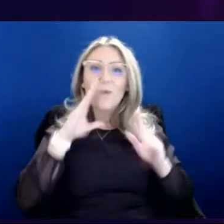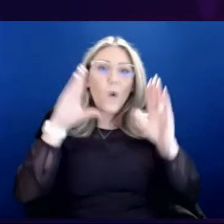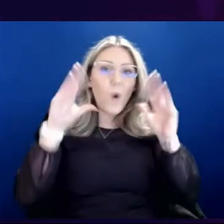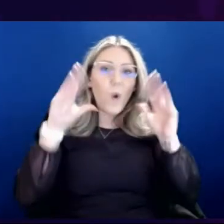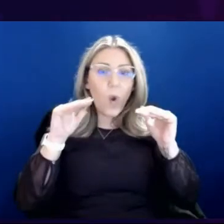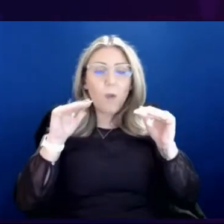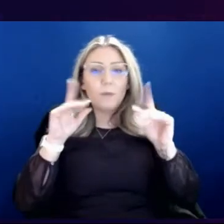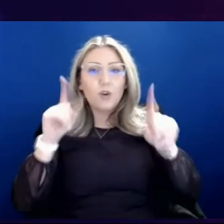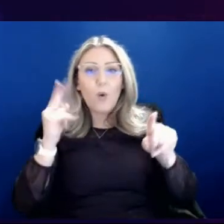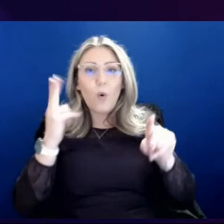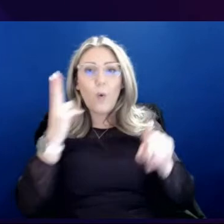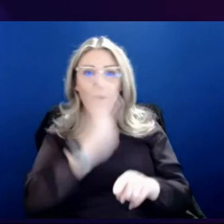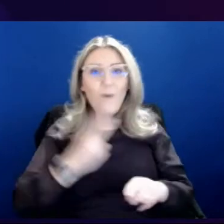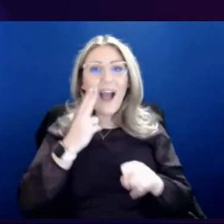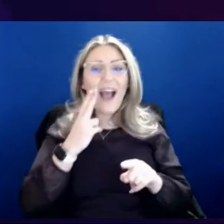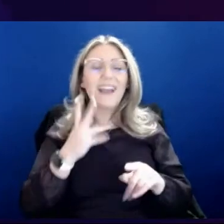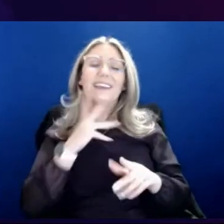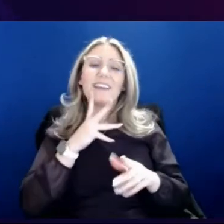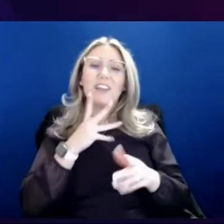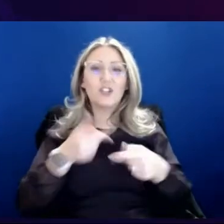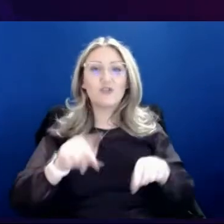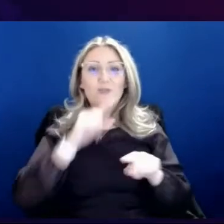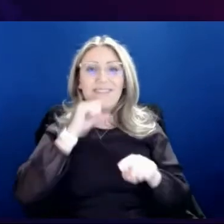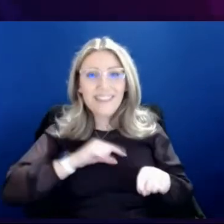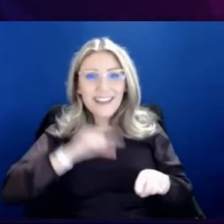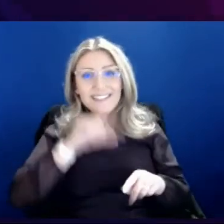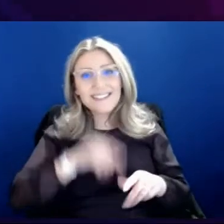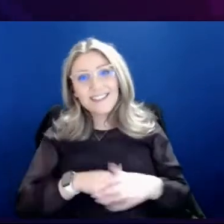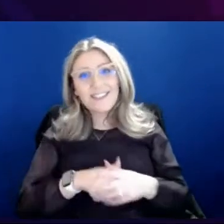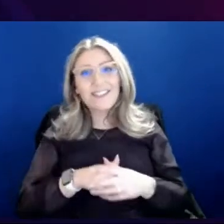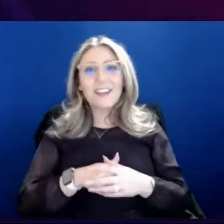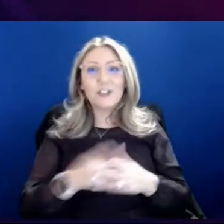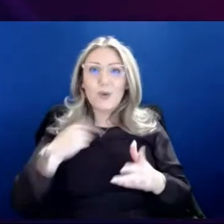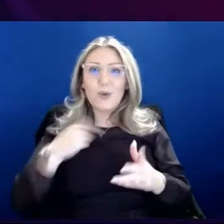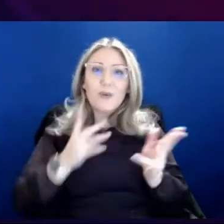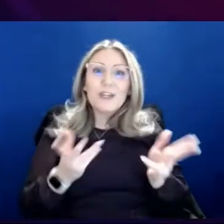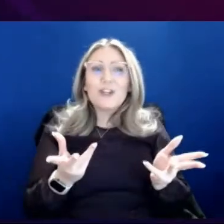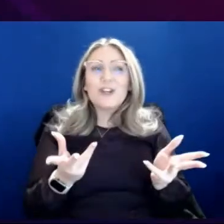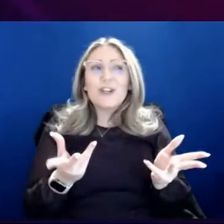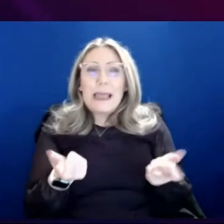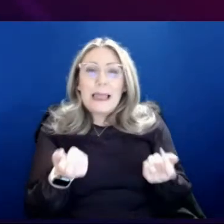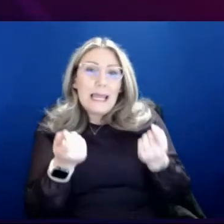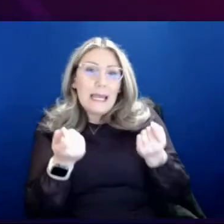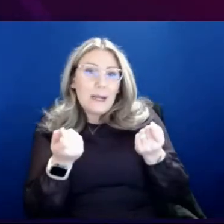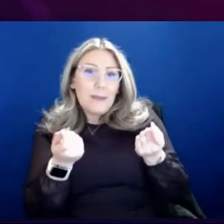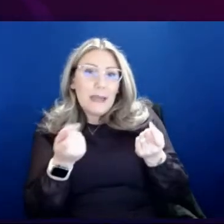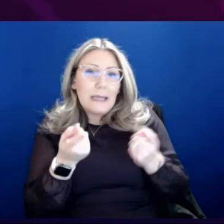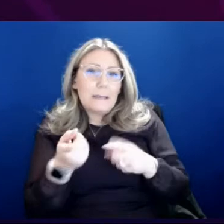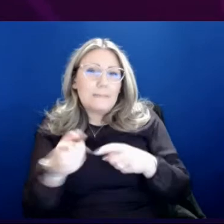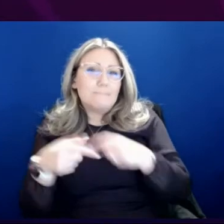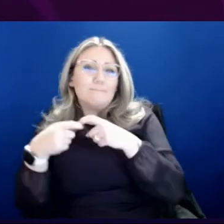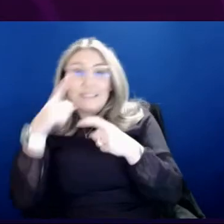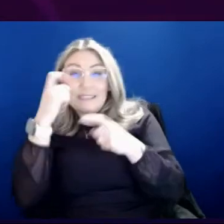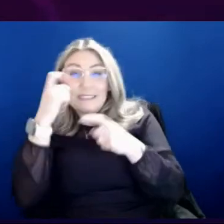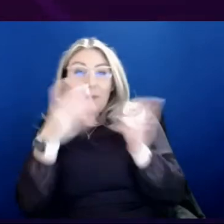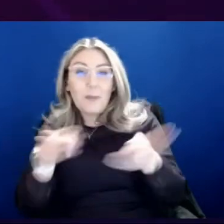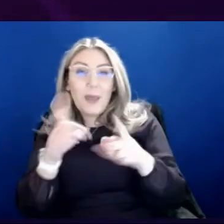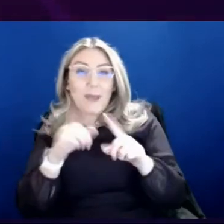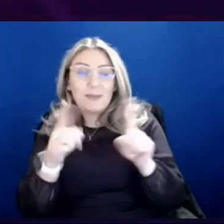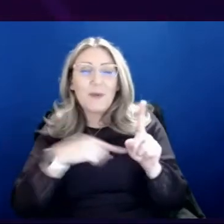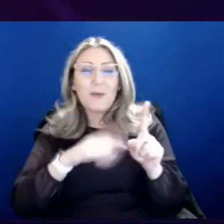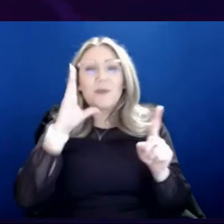Hawaii over Thanksgiving, so we're kind of pushing off a little bit of our summer plans, but I know we will